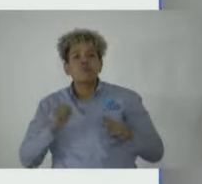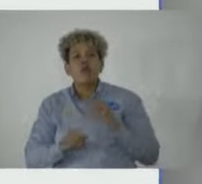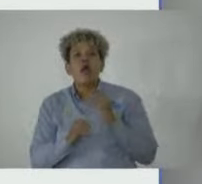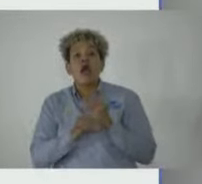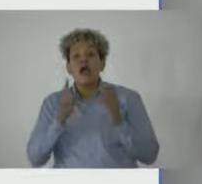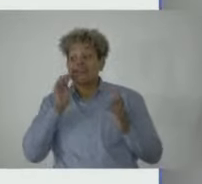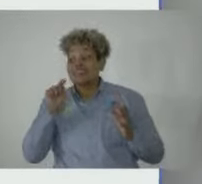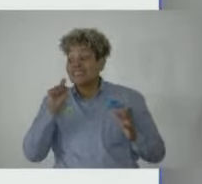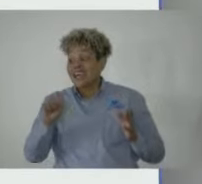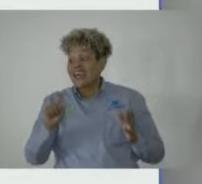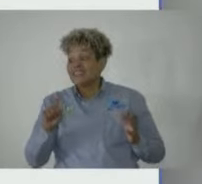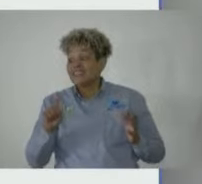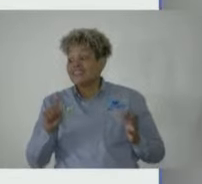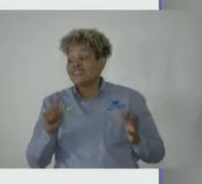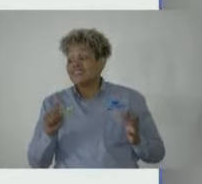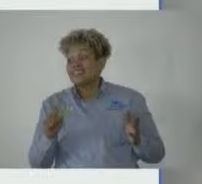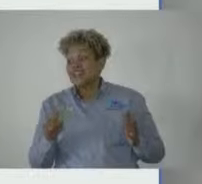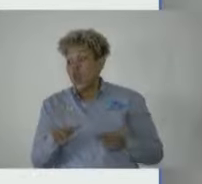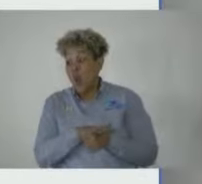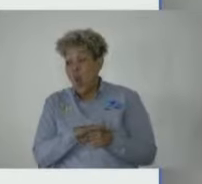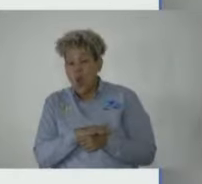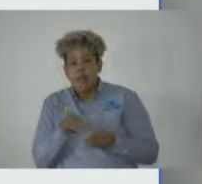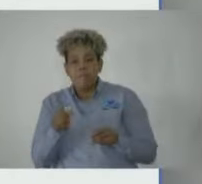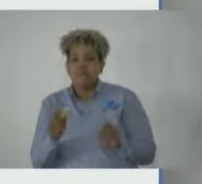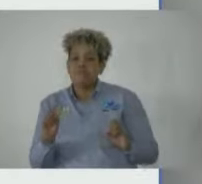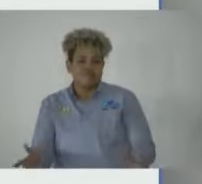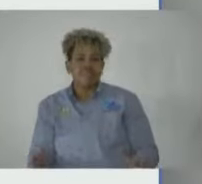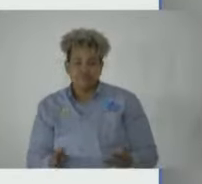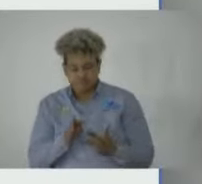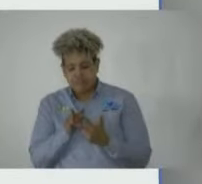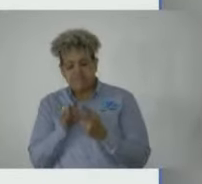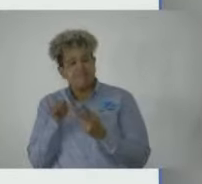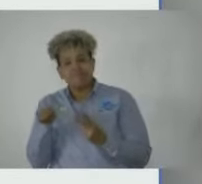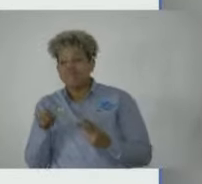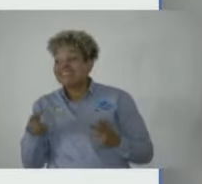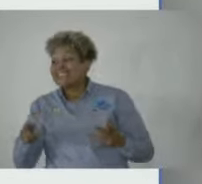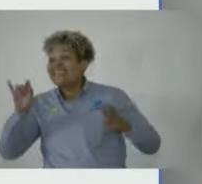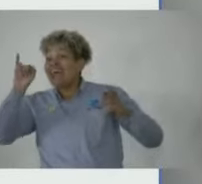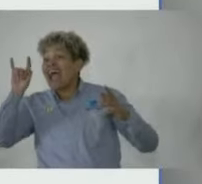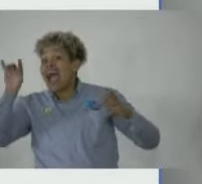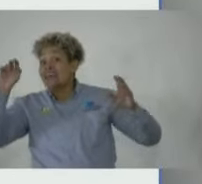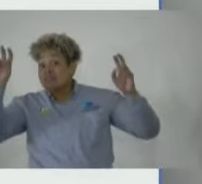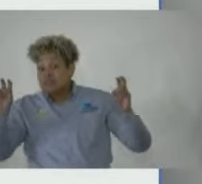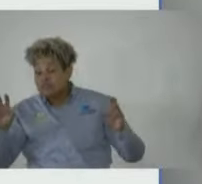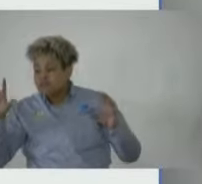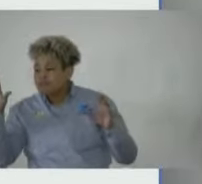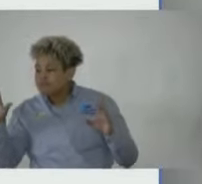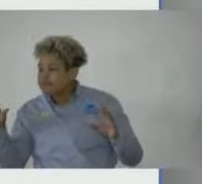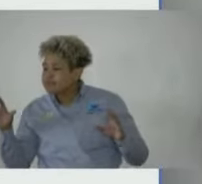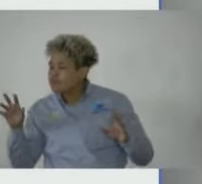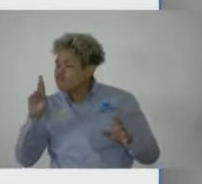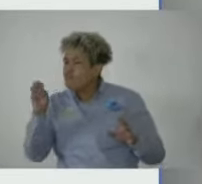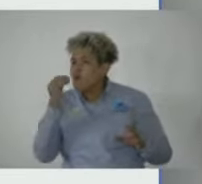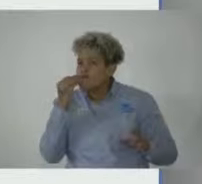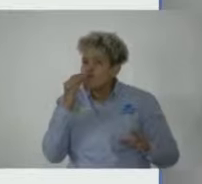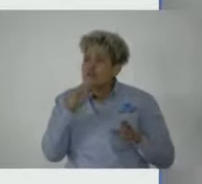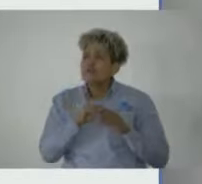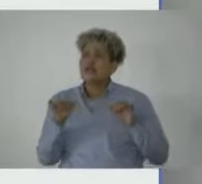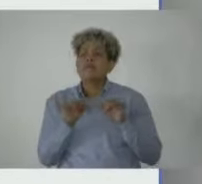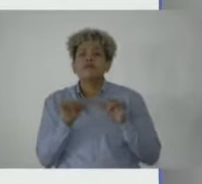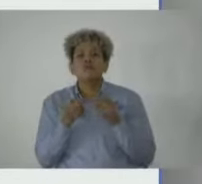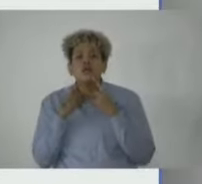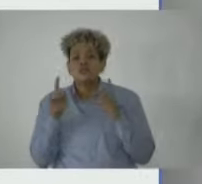not attract GCT locally. So these items, Madam Speaker, the measure announced